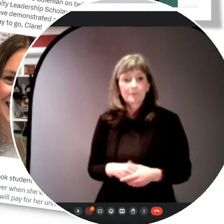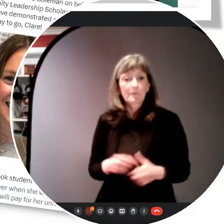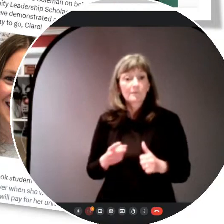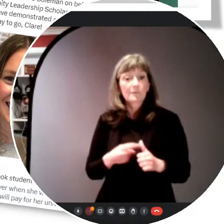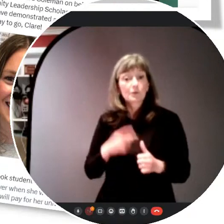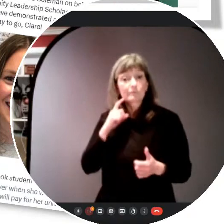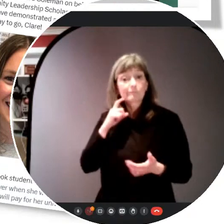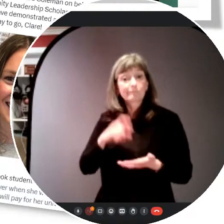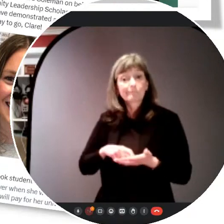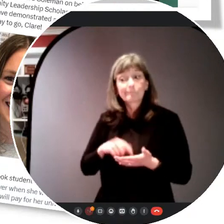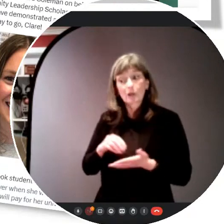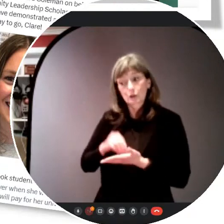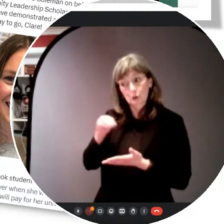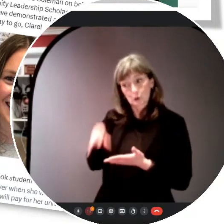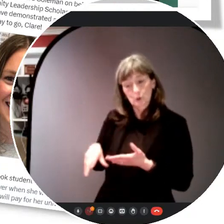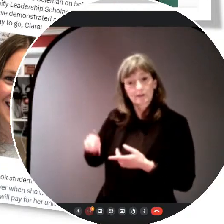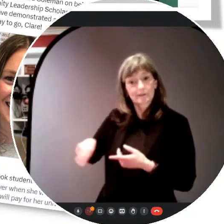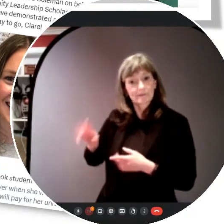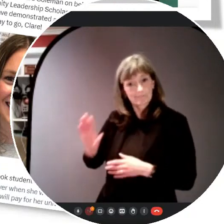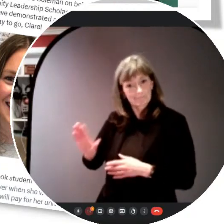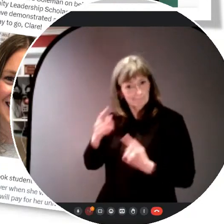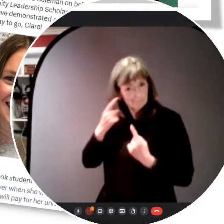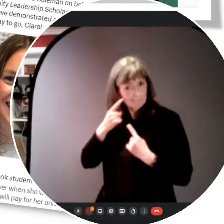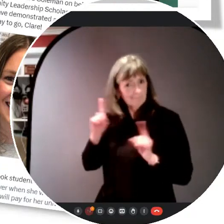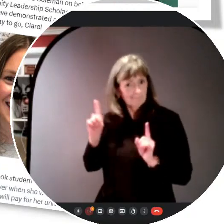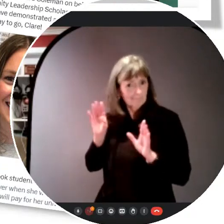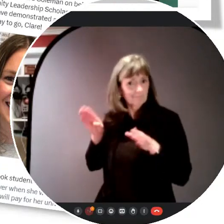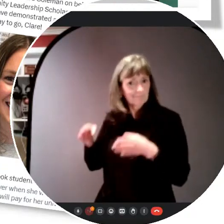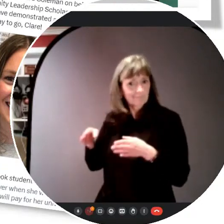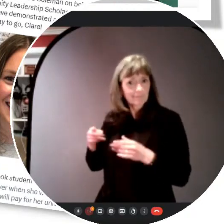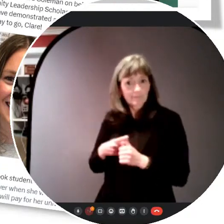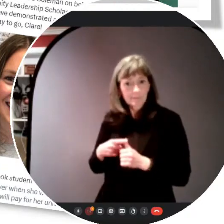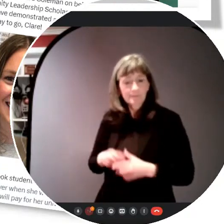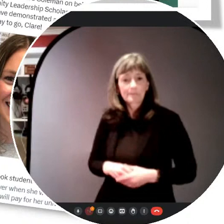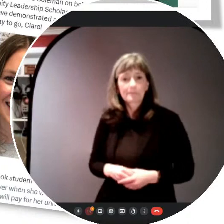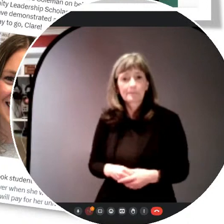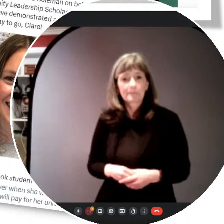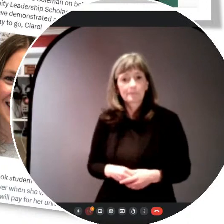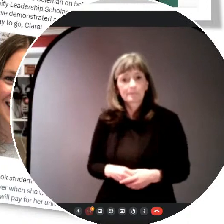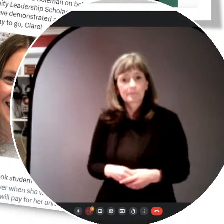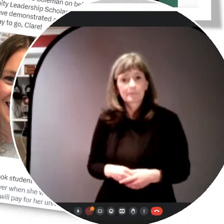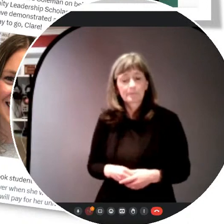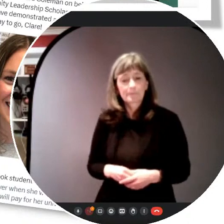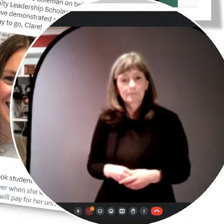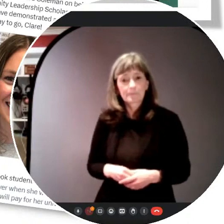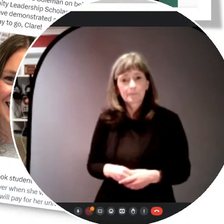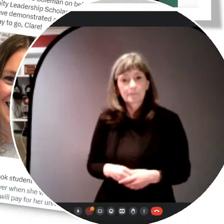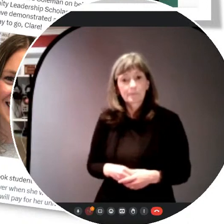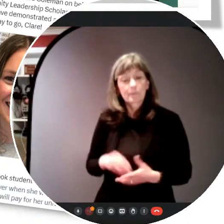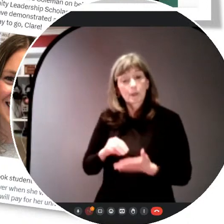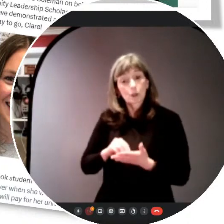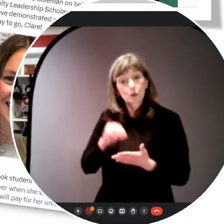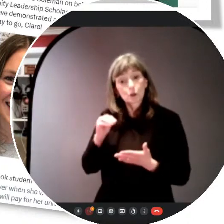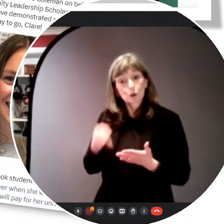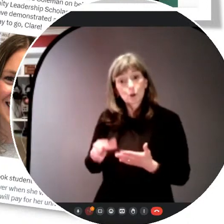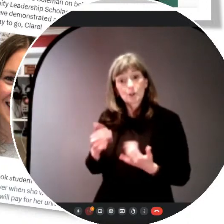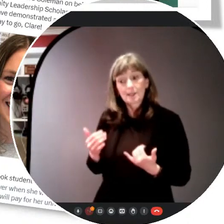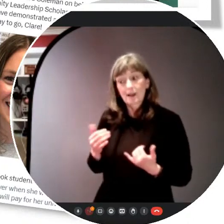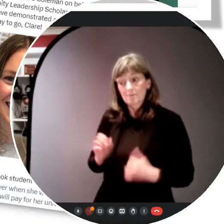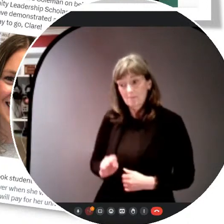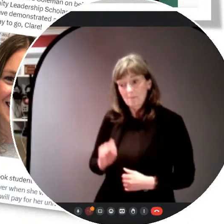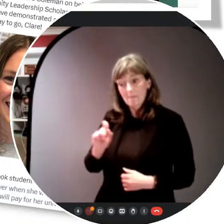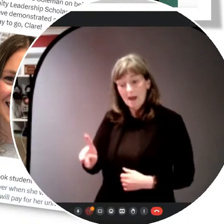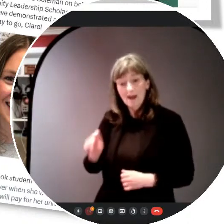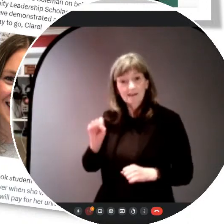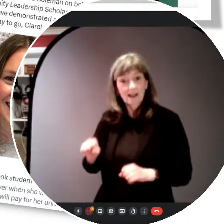highlight our students and their achievements. The fact that students are back to being able to get together